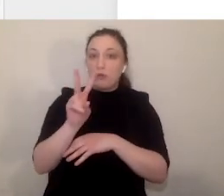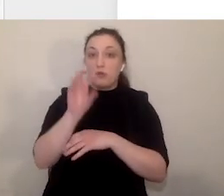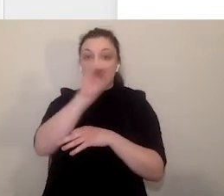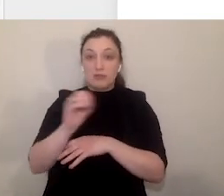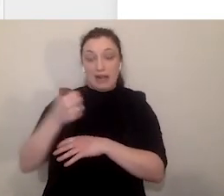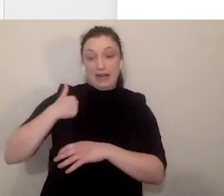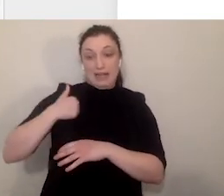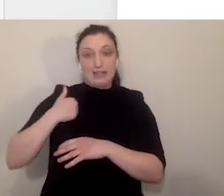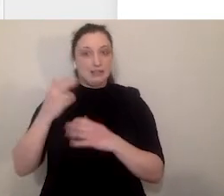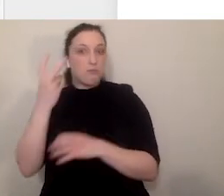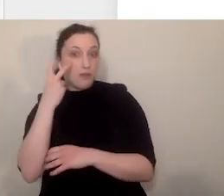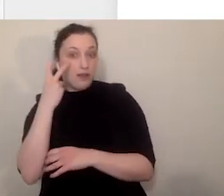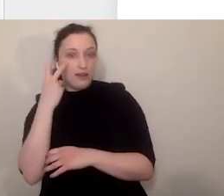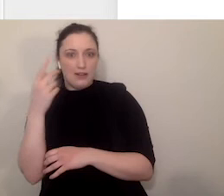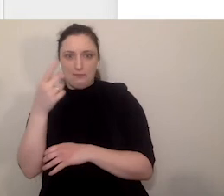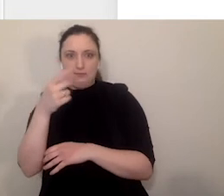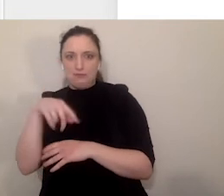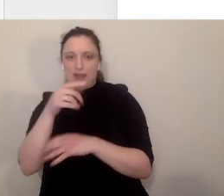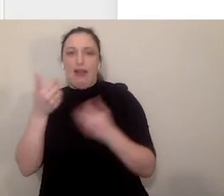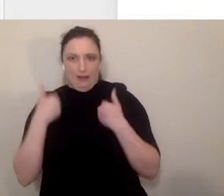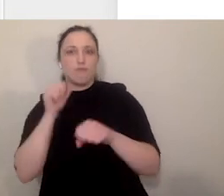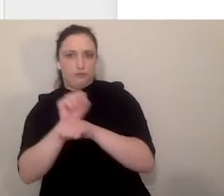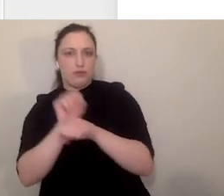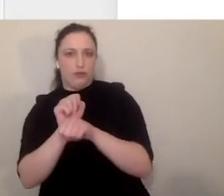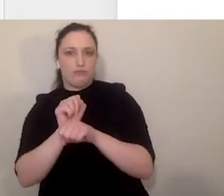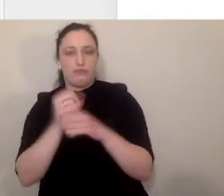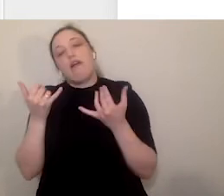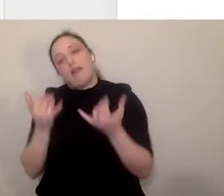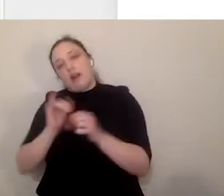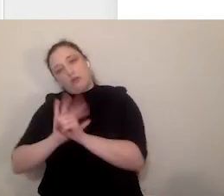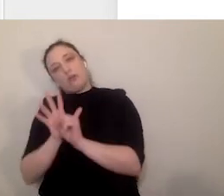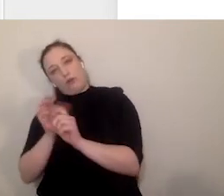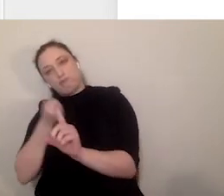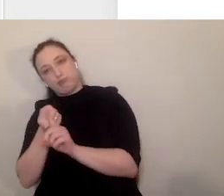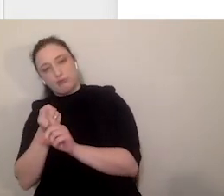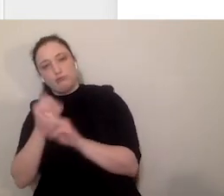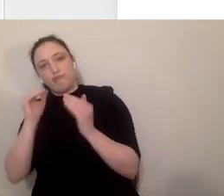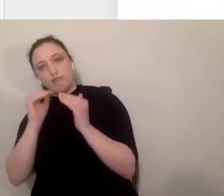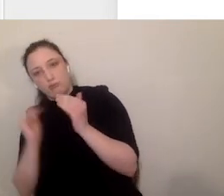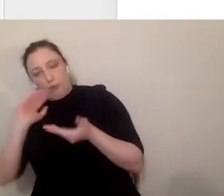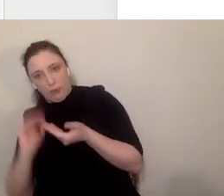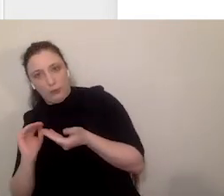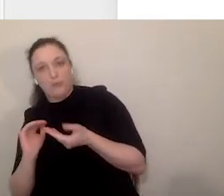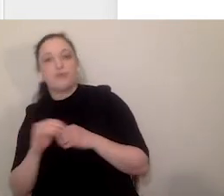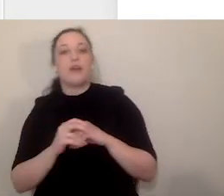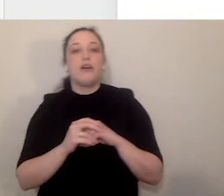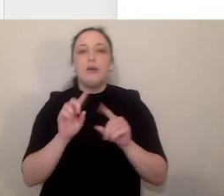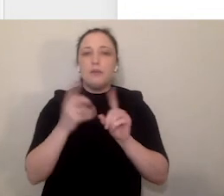because of the pandemic, and we've been tracking the number consistently and rigorously over the past 2 years, and so we have a good sense as to how it has